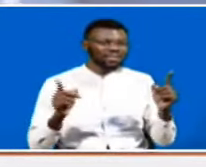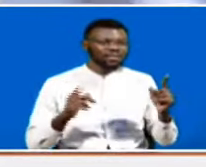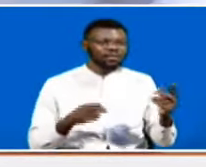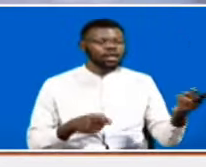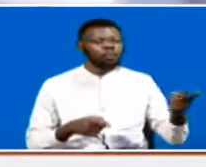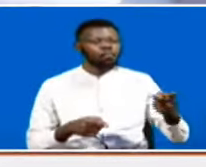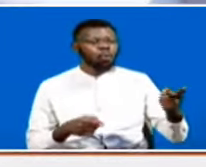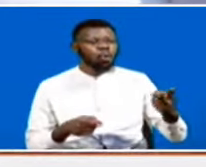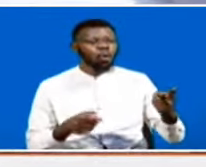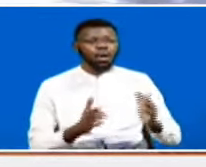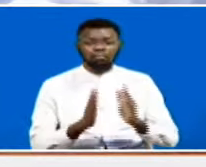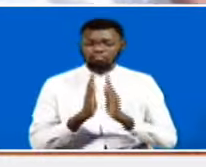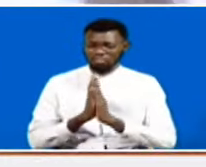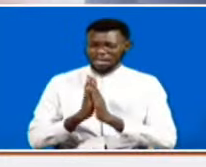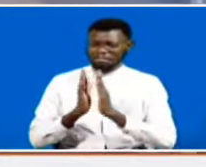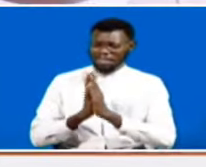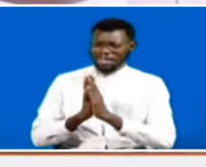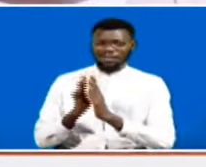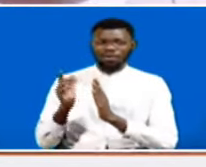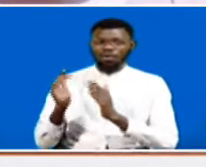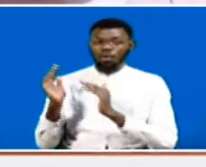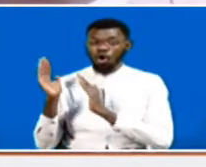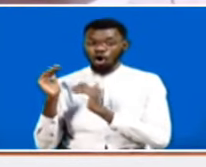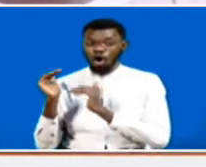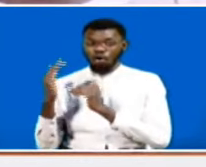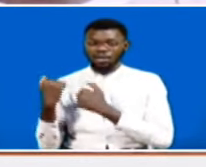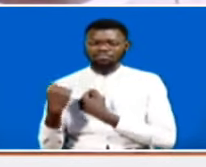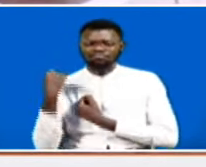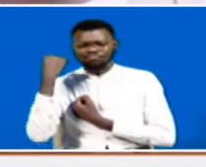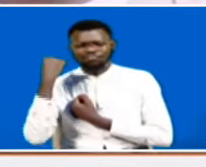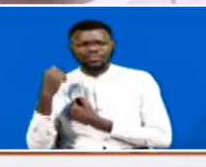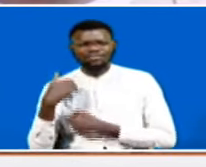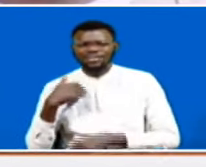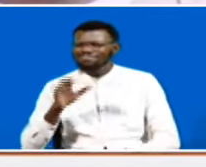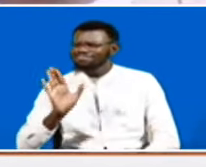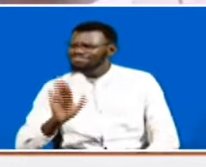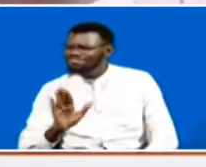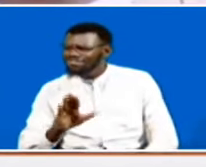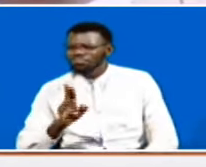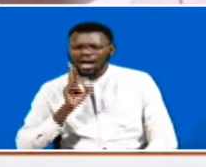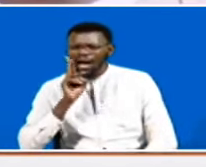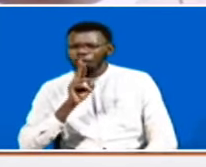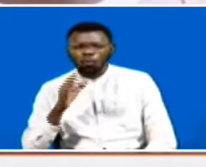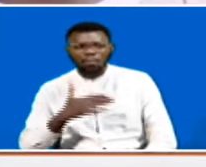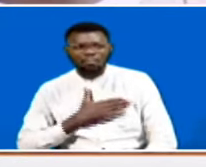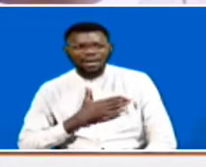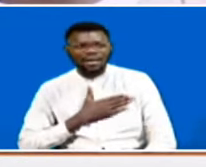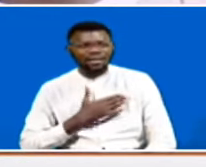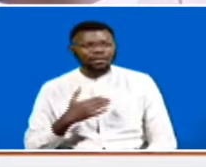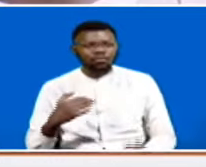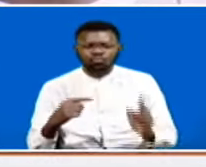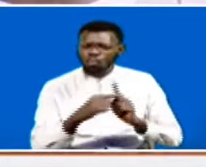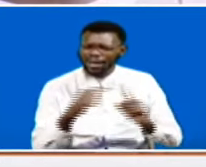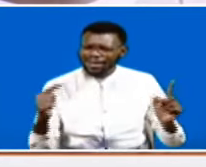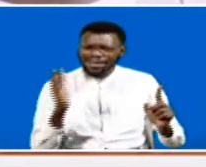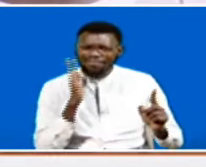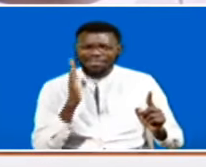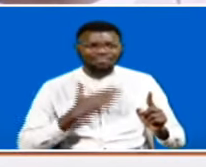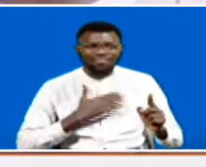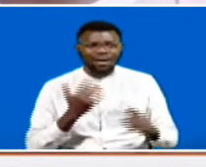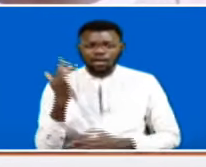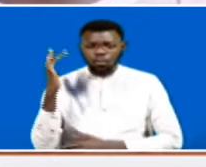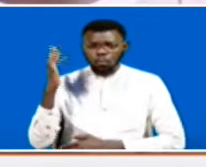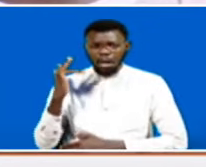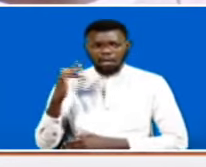revealed that they were praying for her resurrection. Anikuwa nikamuuliza maya niko unaweza ua mamangu?